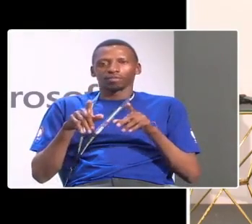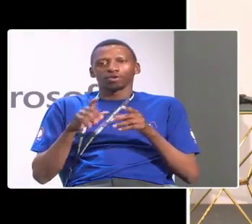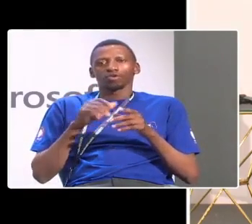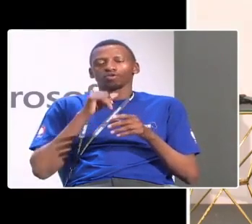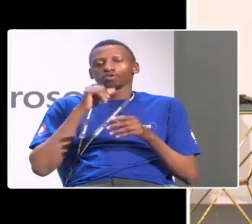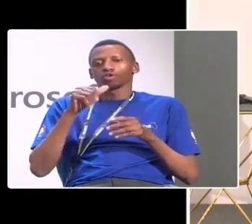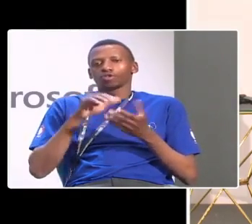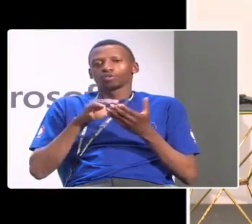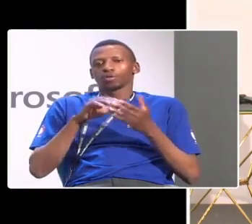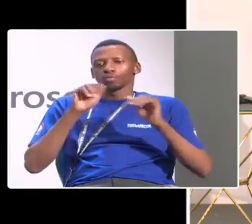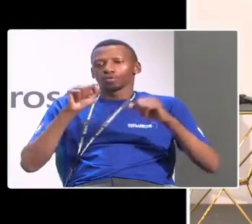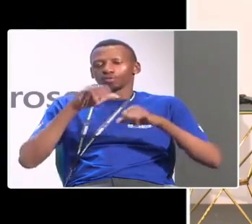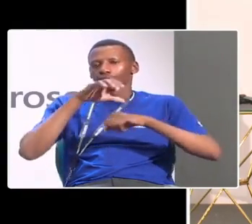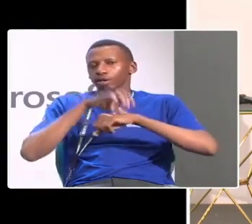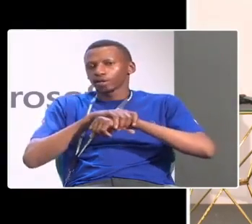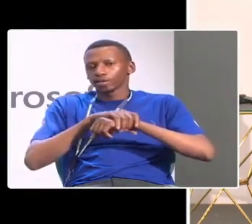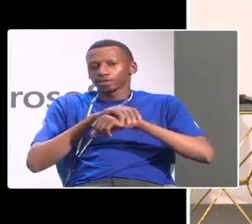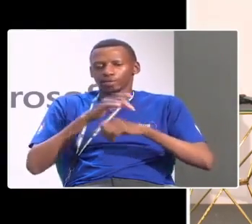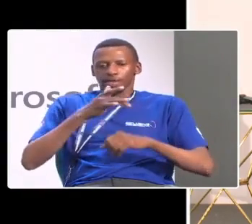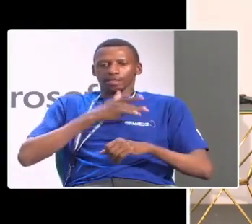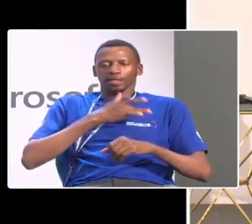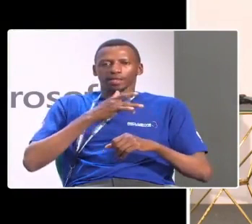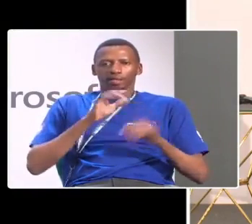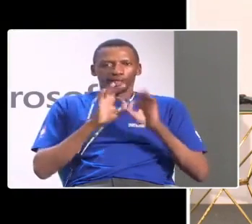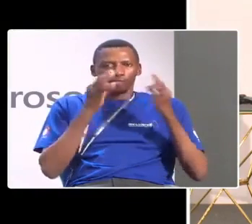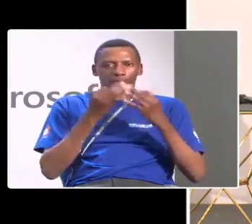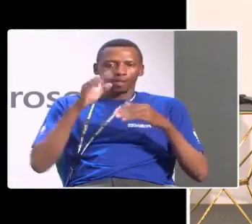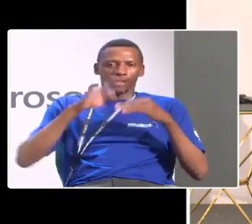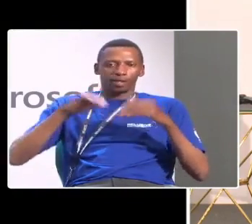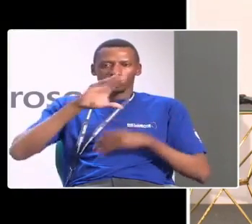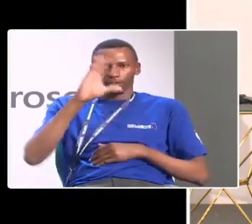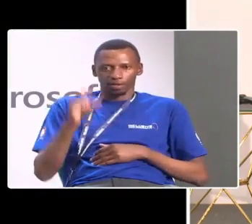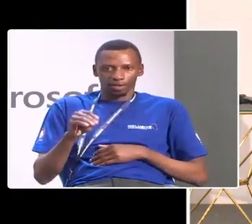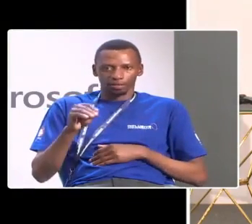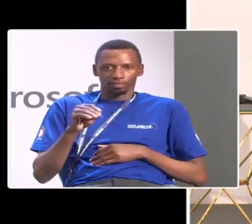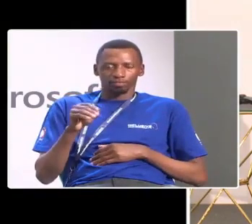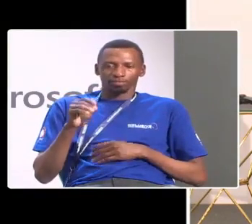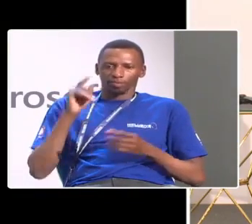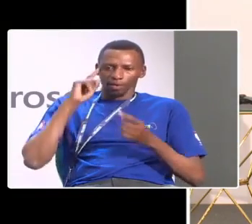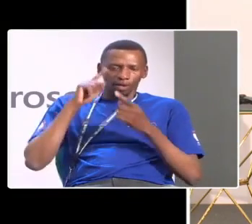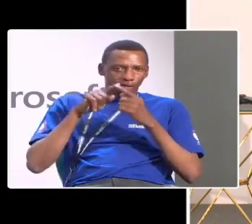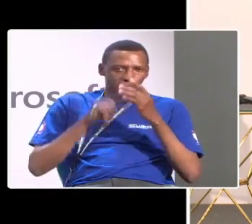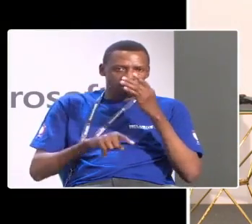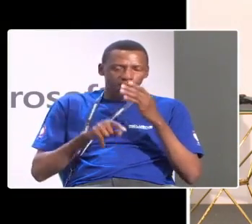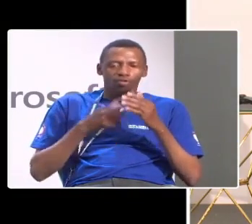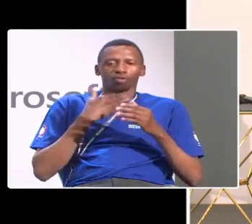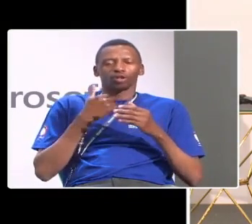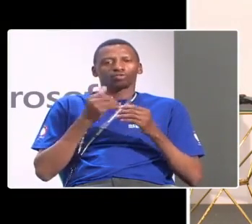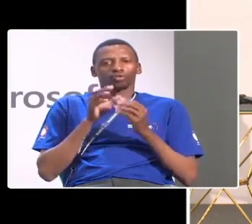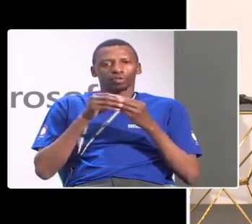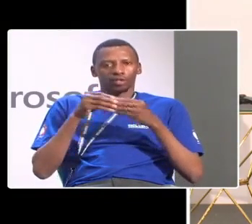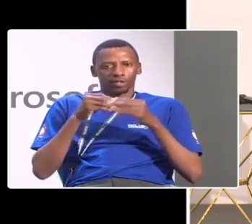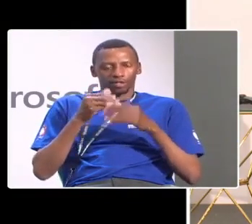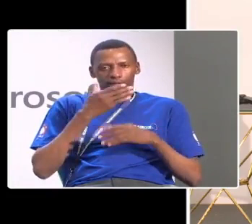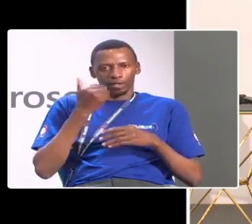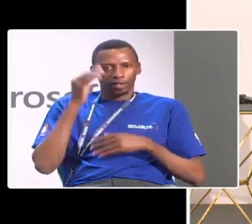and community than on this continent. So everything we do is about creating a better future for our children and